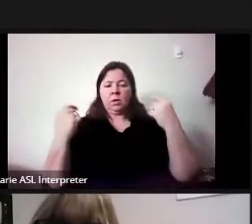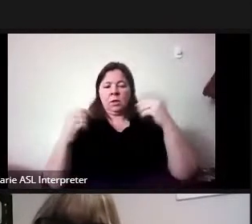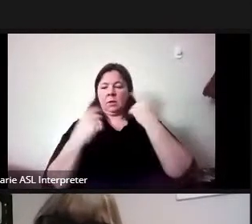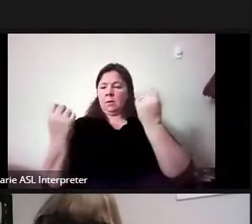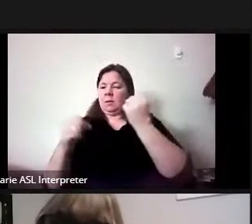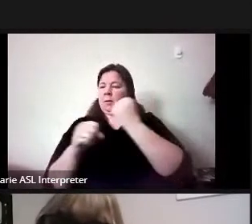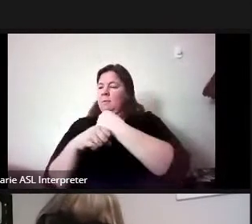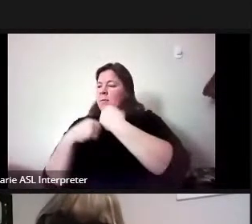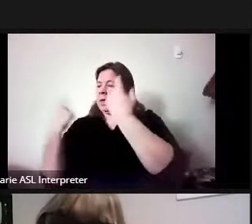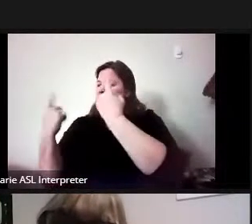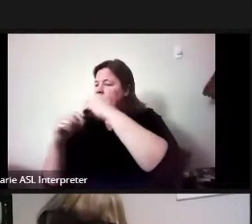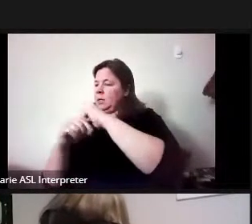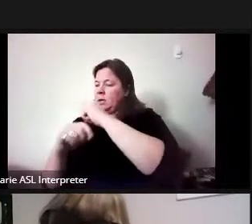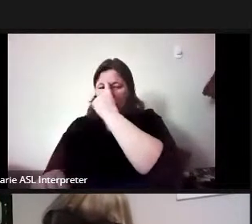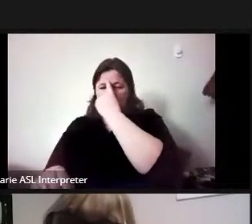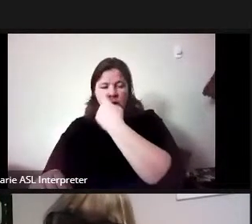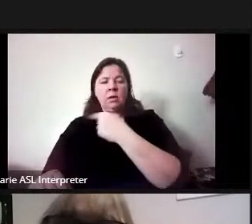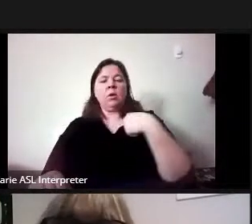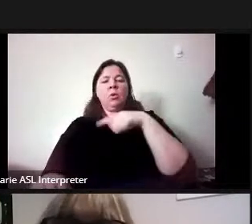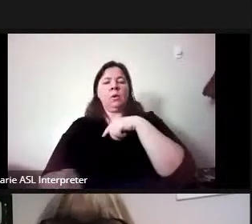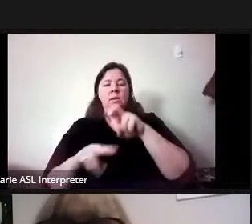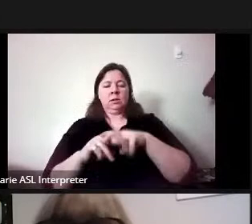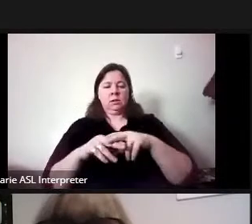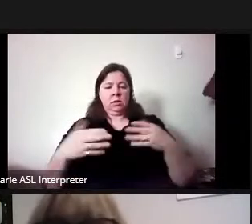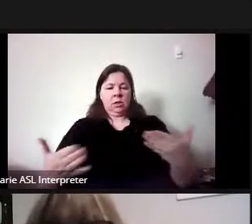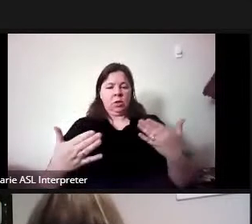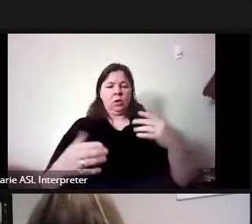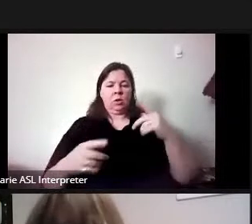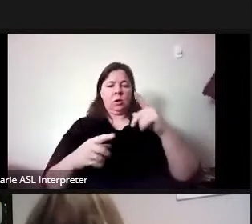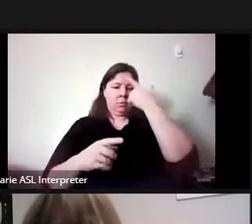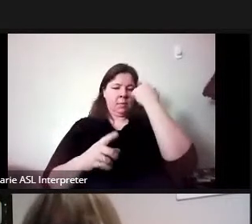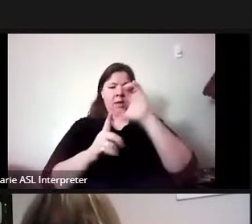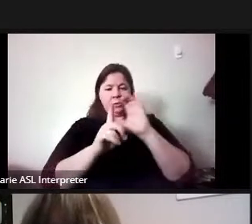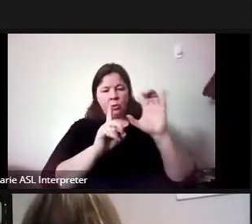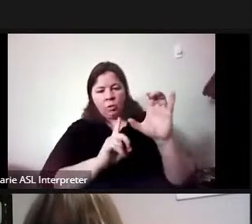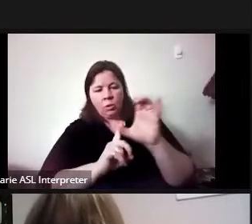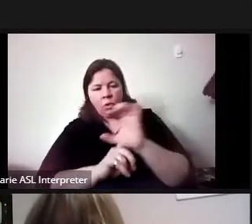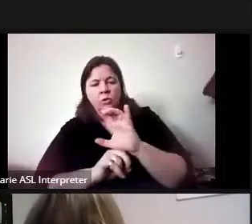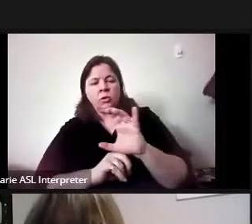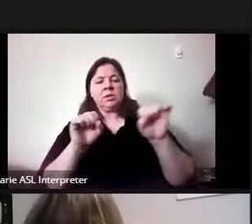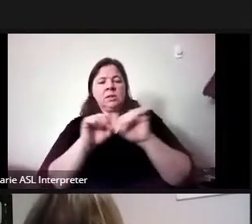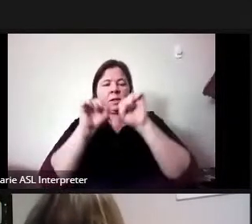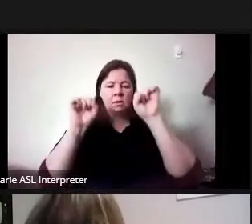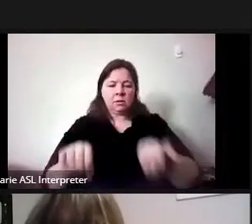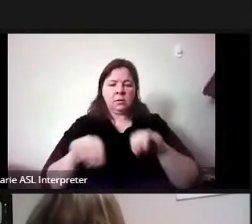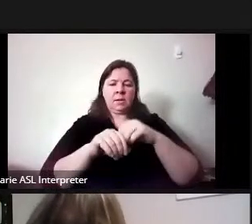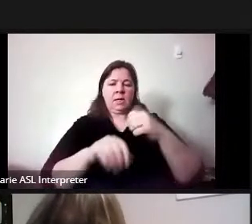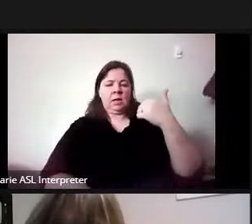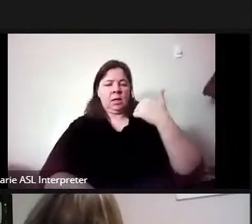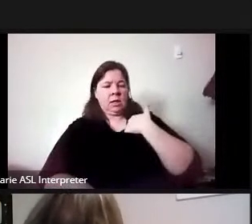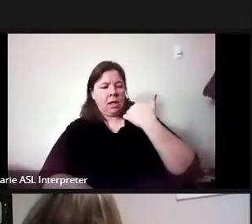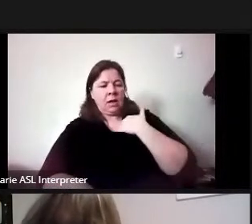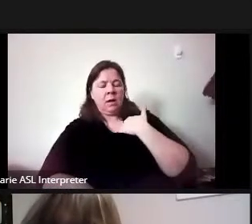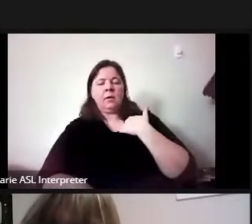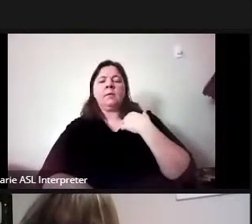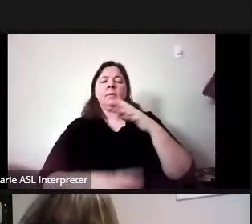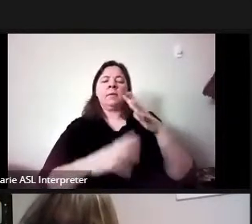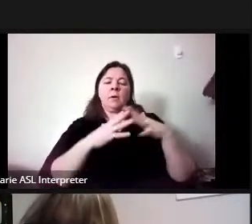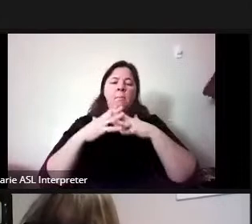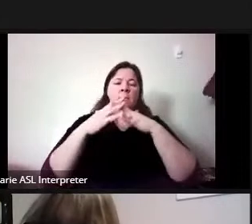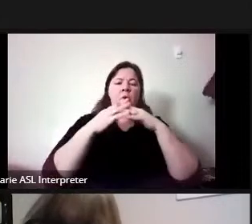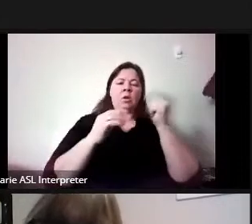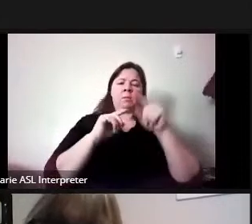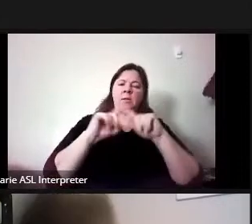India, so sitting here, because the culture, the systems in Canada and America is something